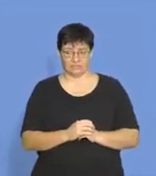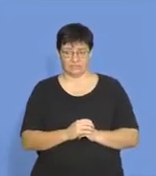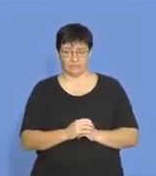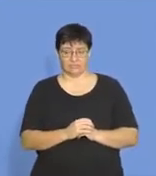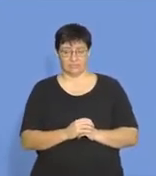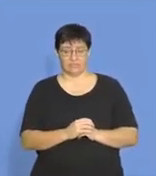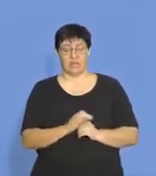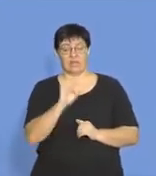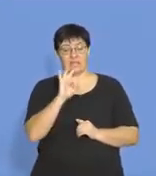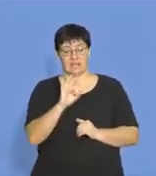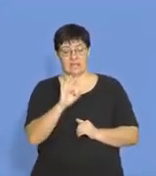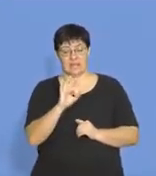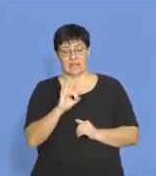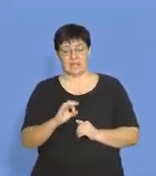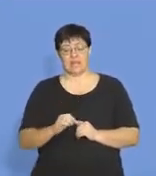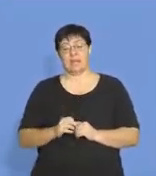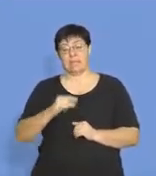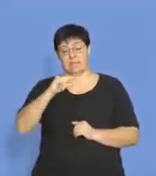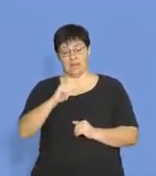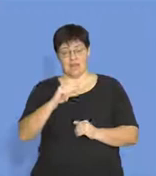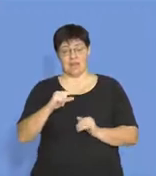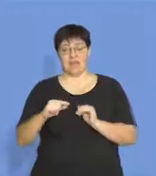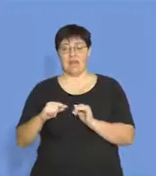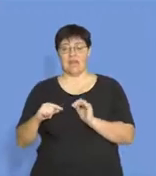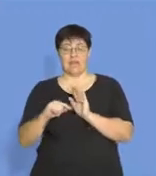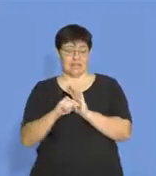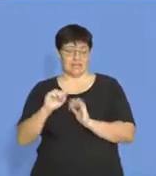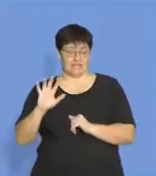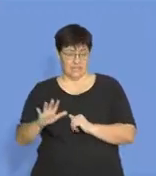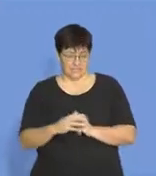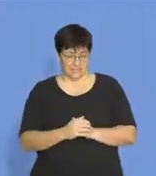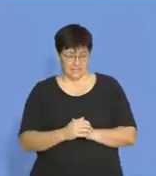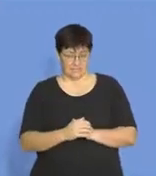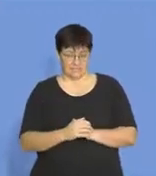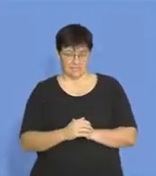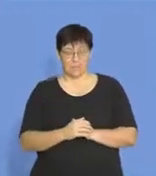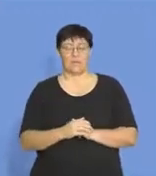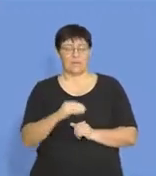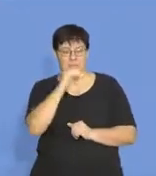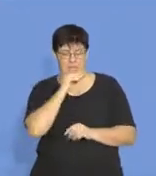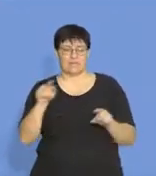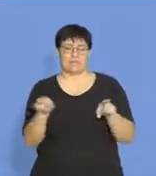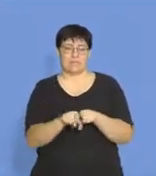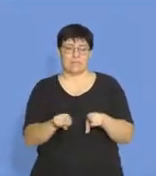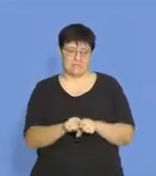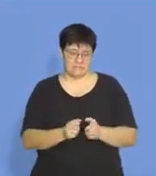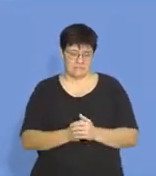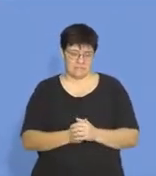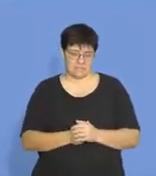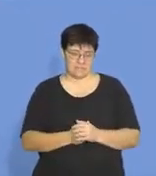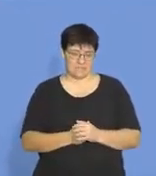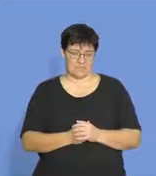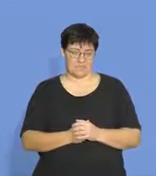at 3 greater than -5, it's just the other way around, but it really means one and the same